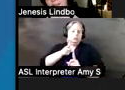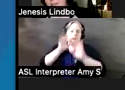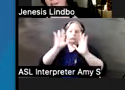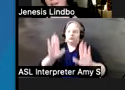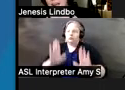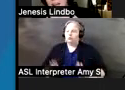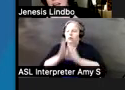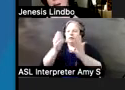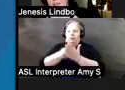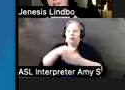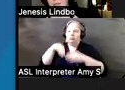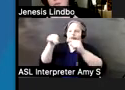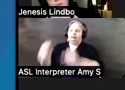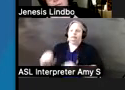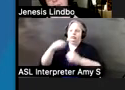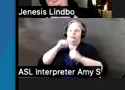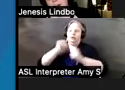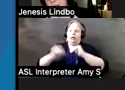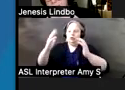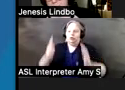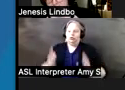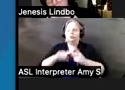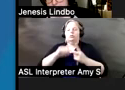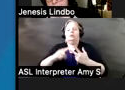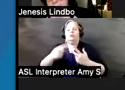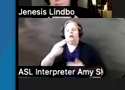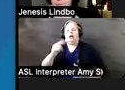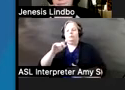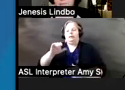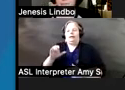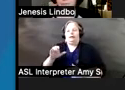money. And the haptic controller feedback is amazing.